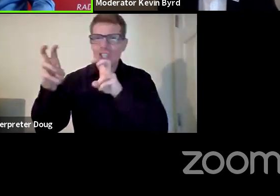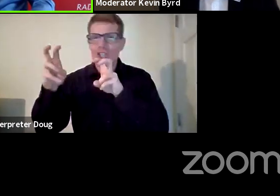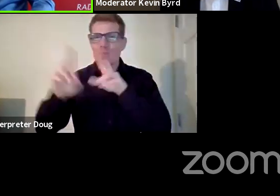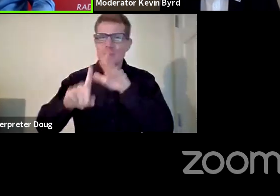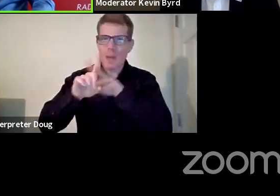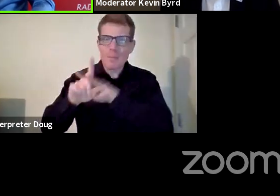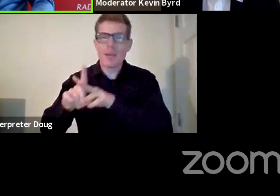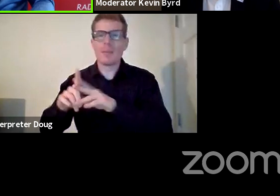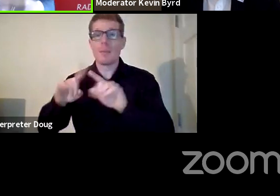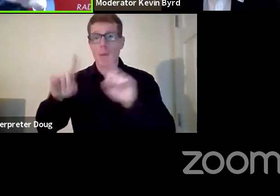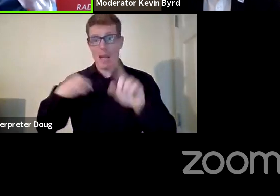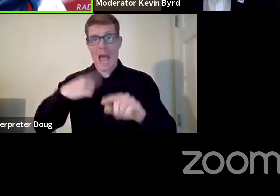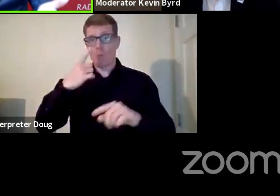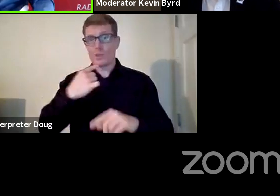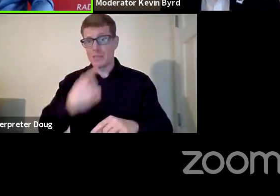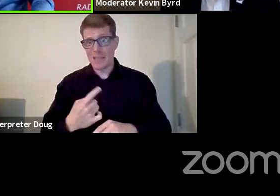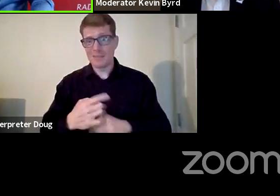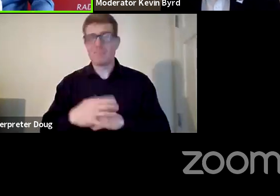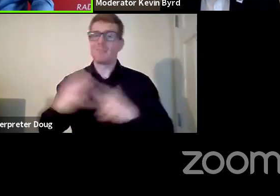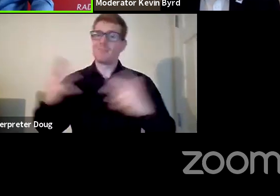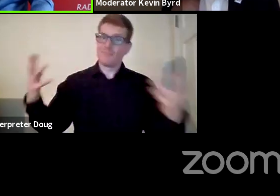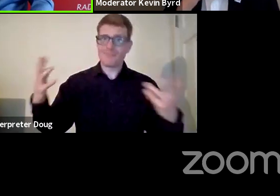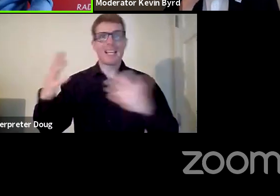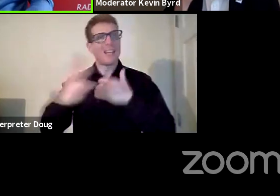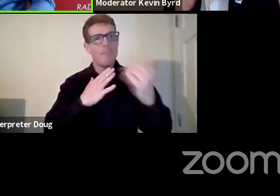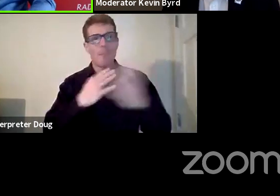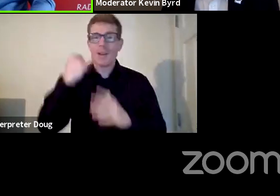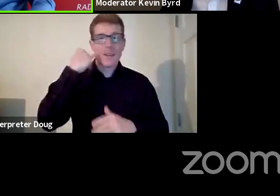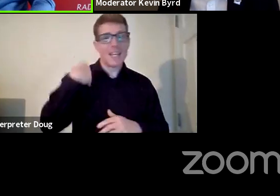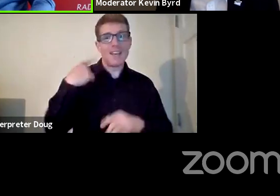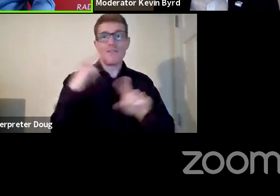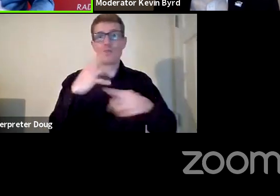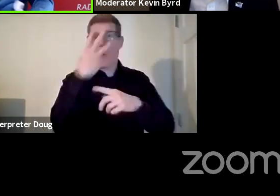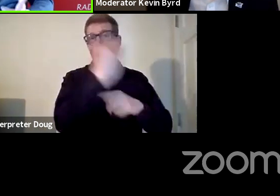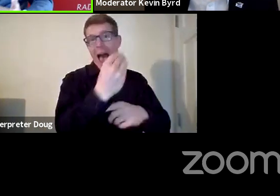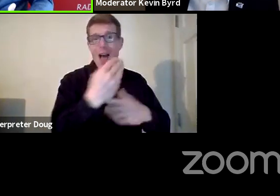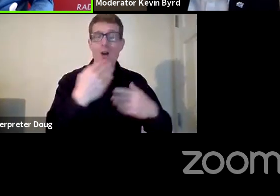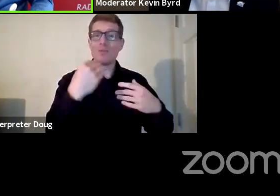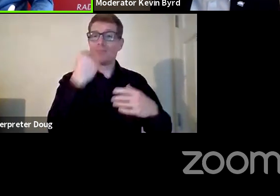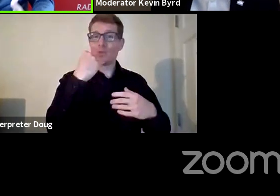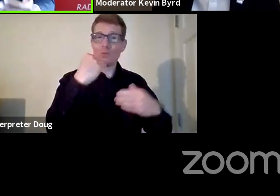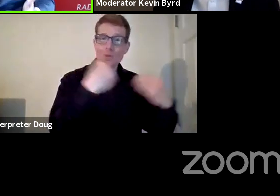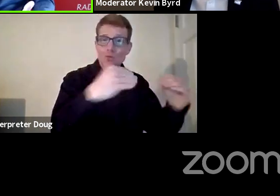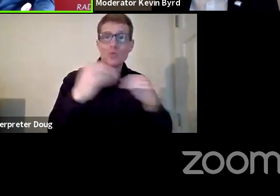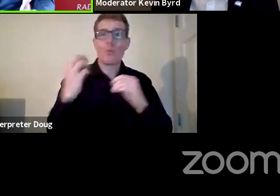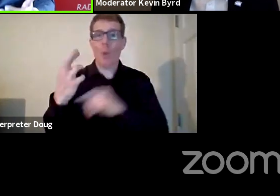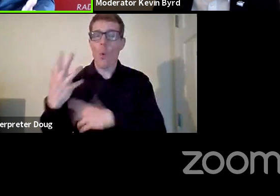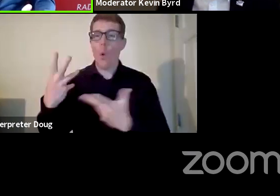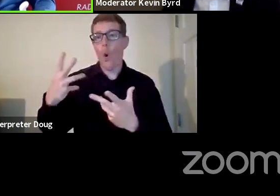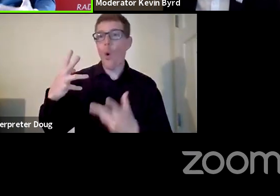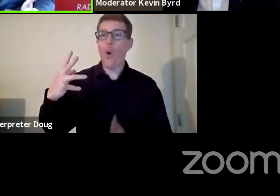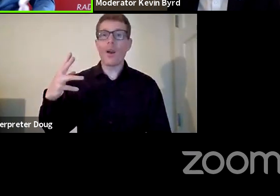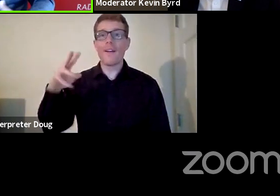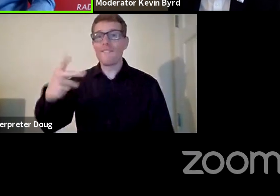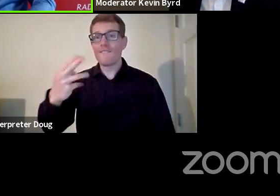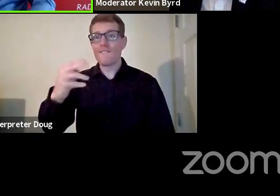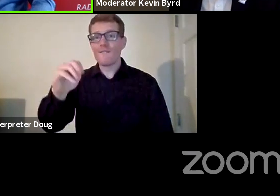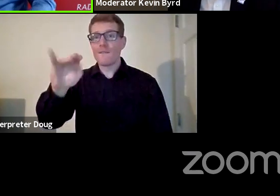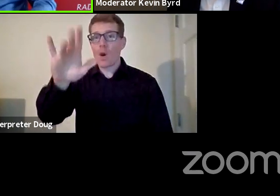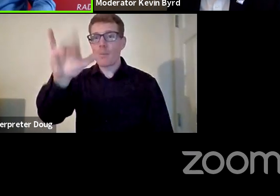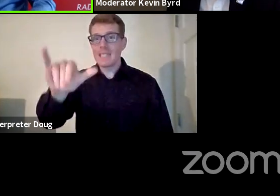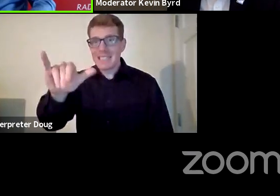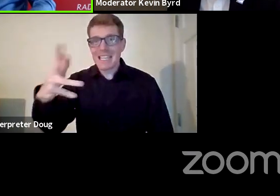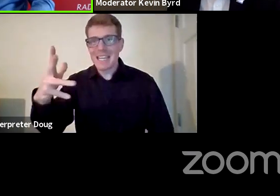particular experience, whether you're going out to the grocery store or to the pharmacy, the care and compassion, the question, how are you doing? Hang in